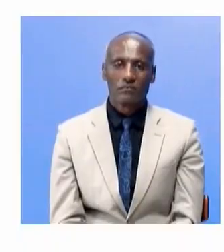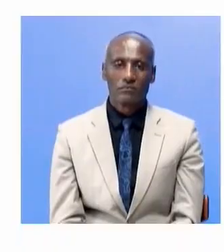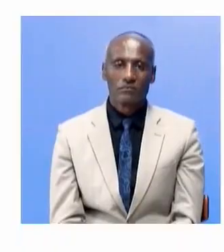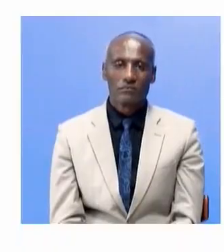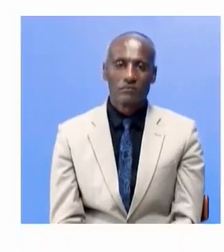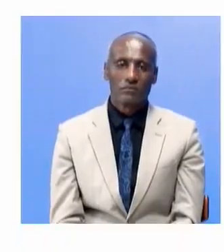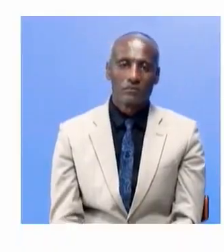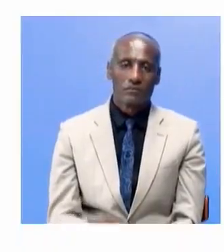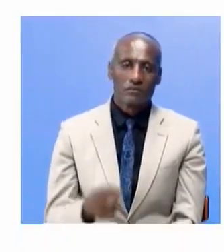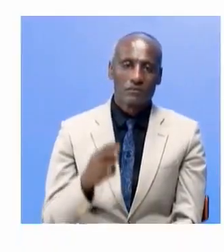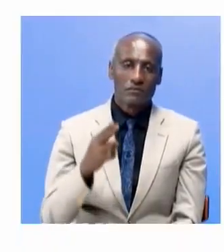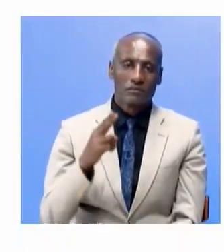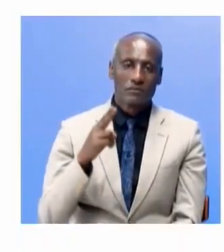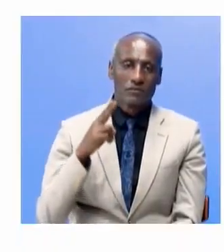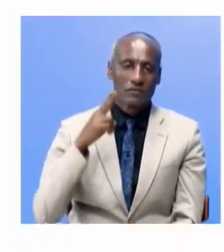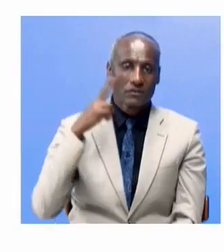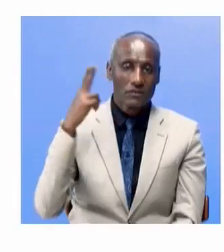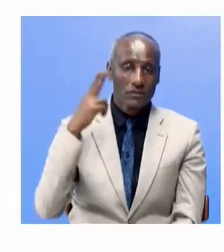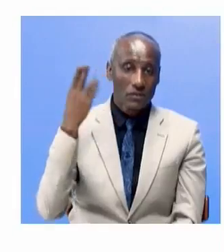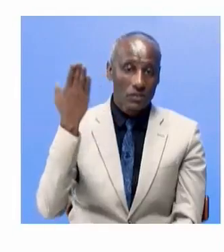Used to